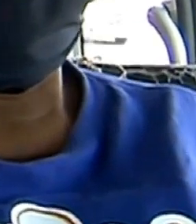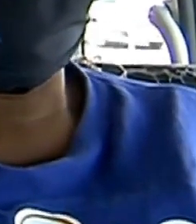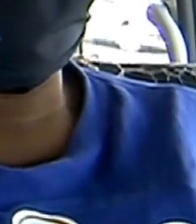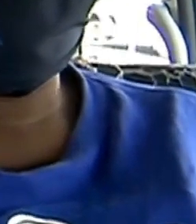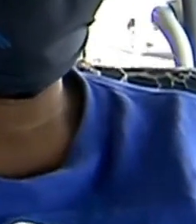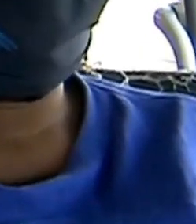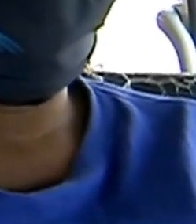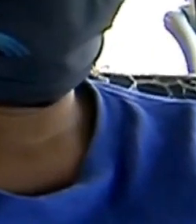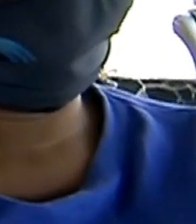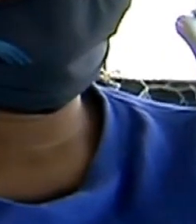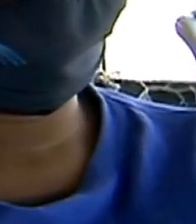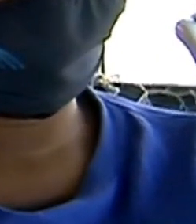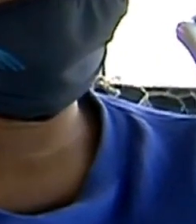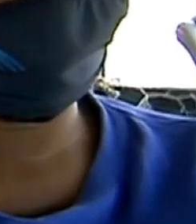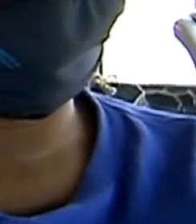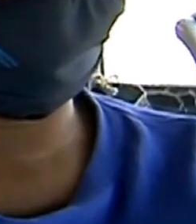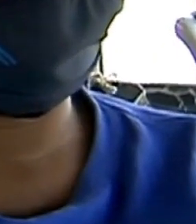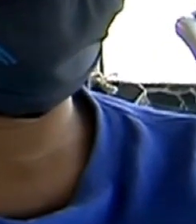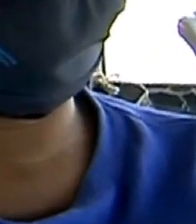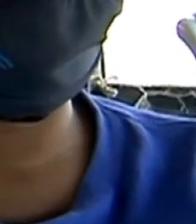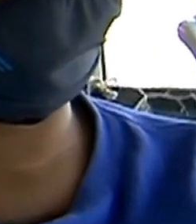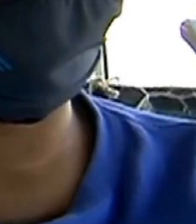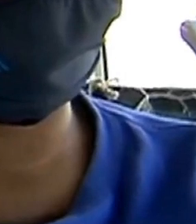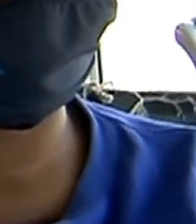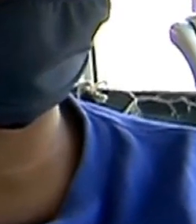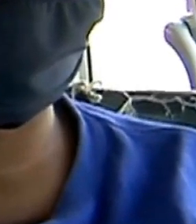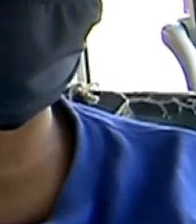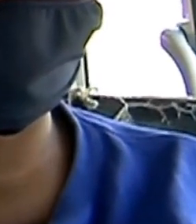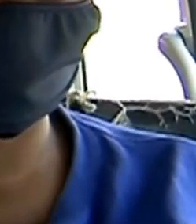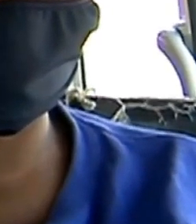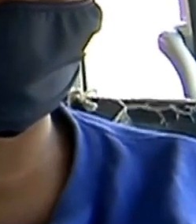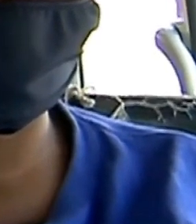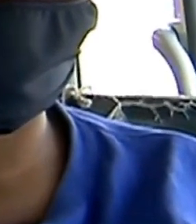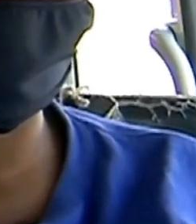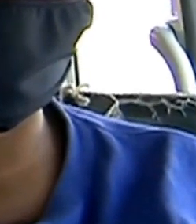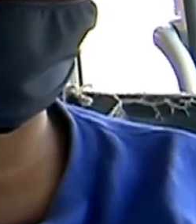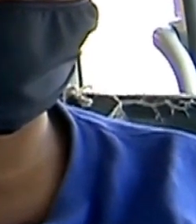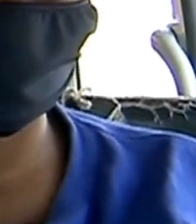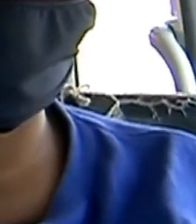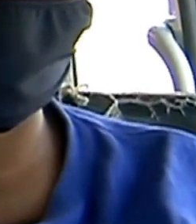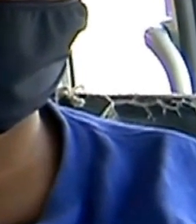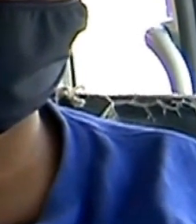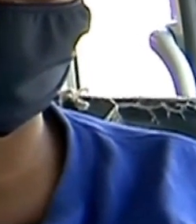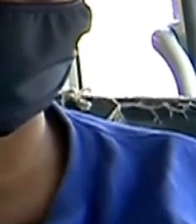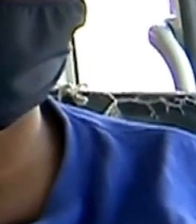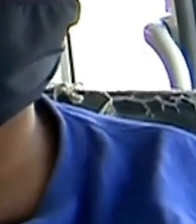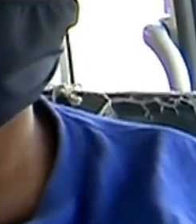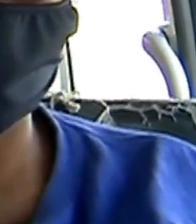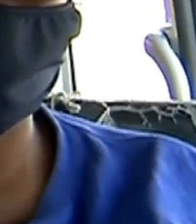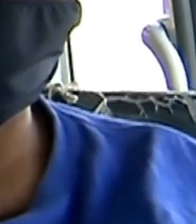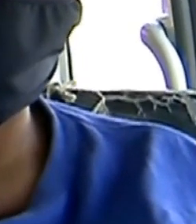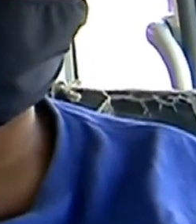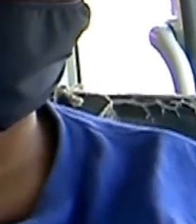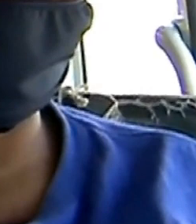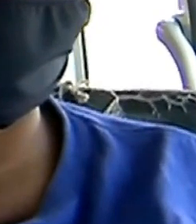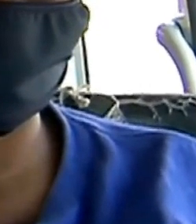You would see here next to me some of the commuters who are on their way to go about doing their daily business. What I've also managed to do was